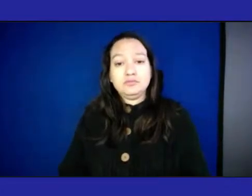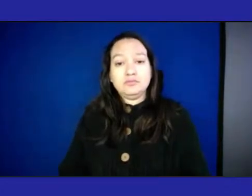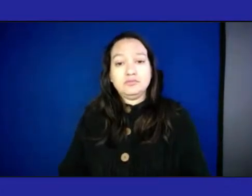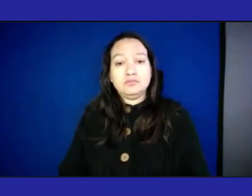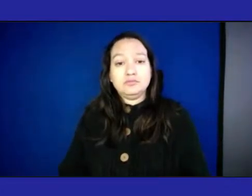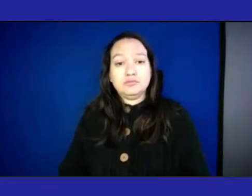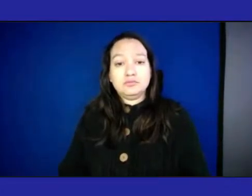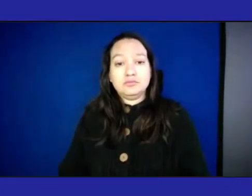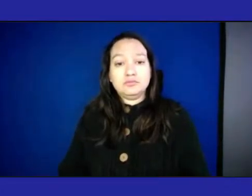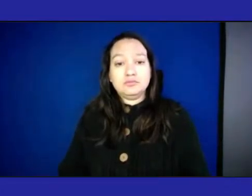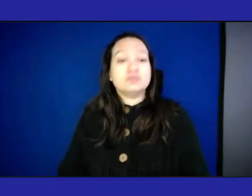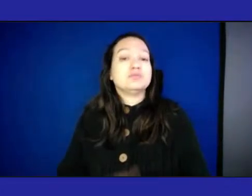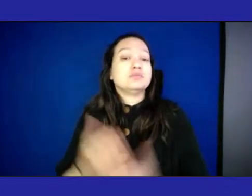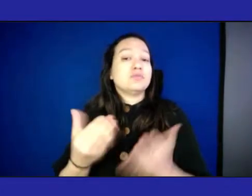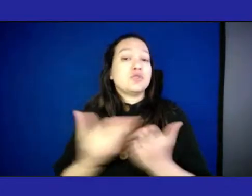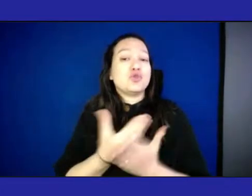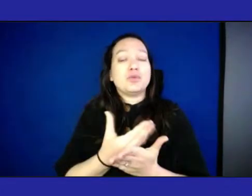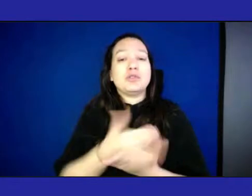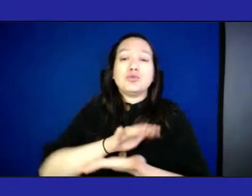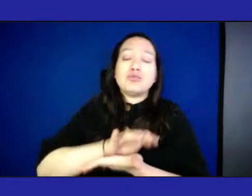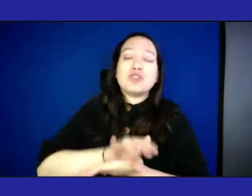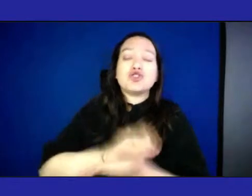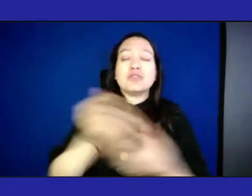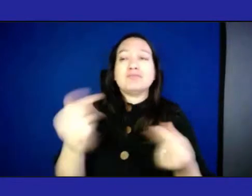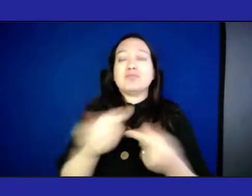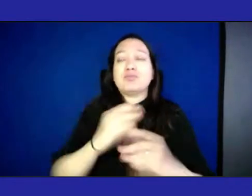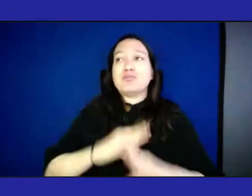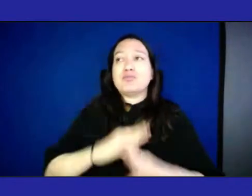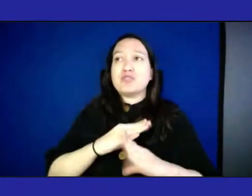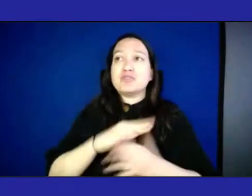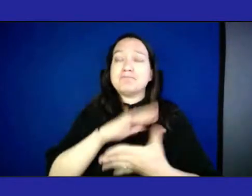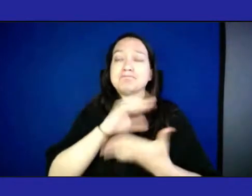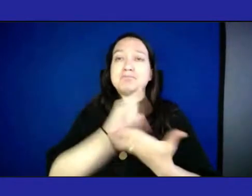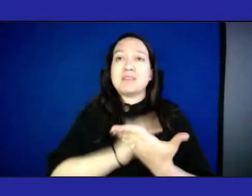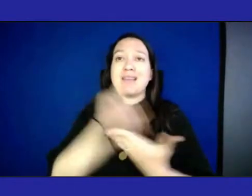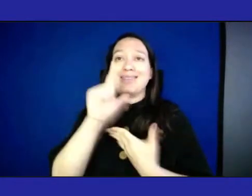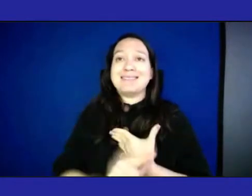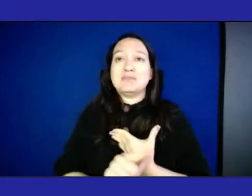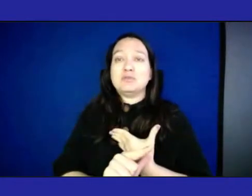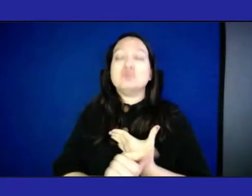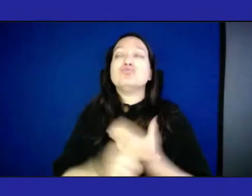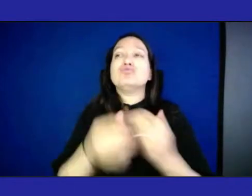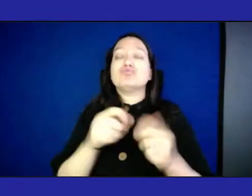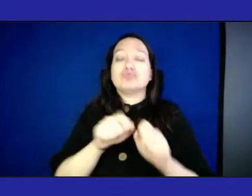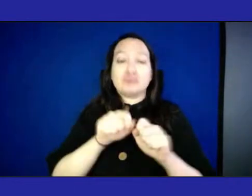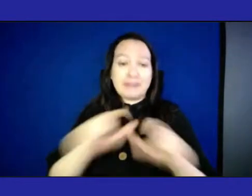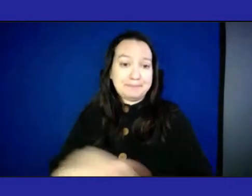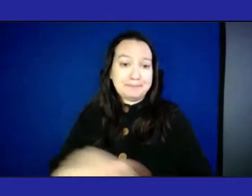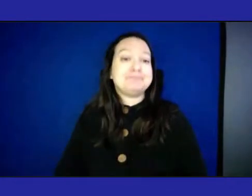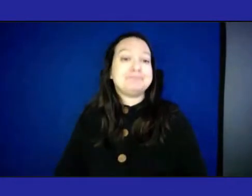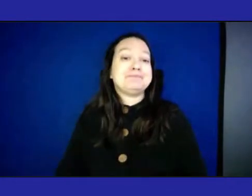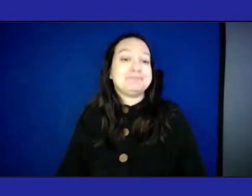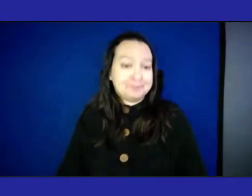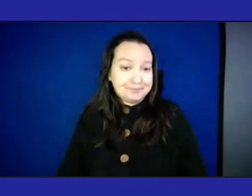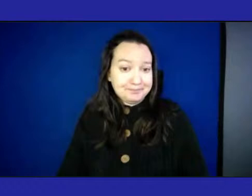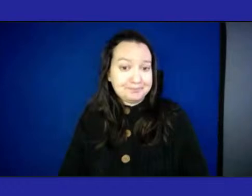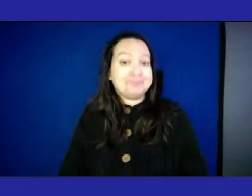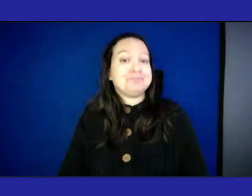There's a new pressure injury prevention guidelines rolled out. Next slide.